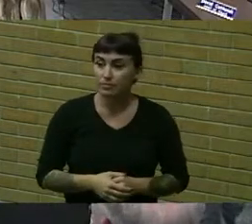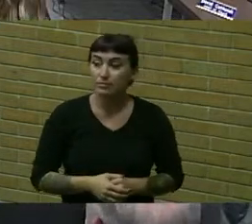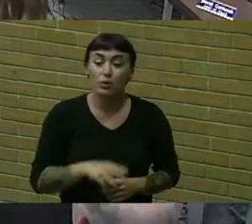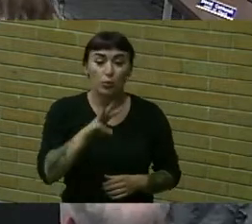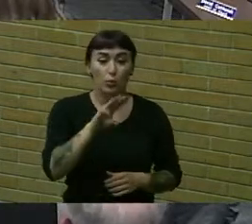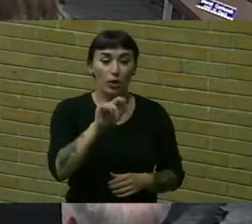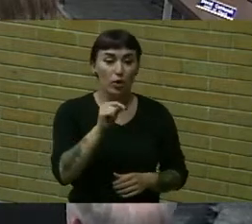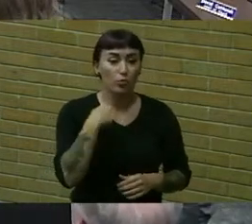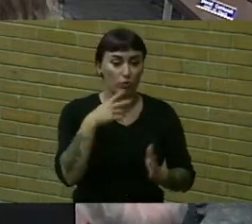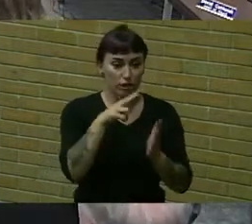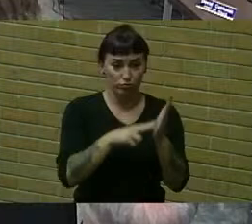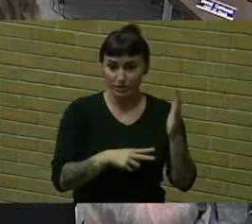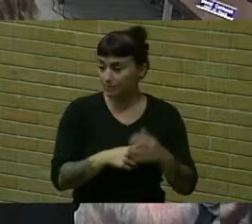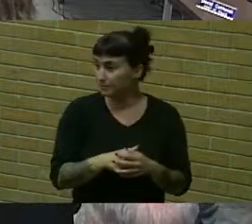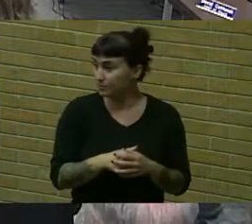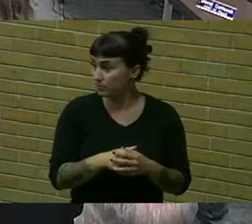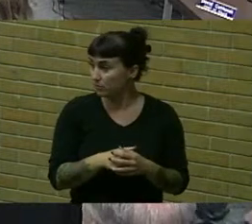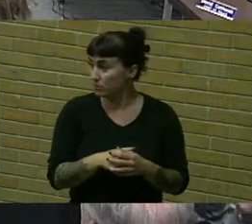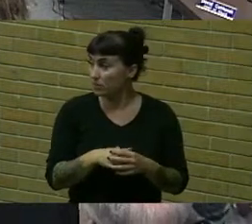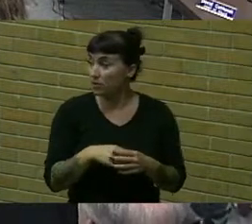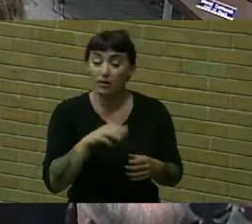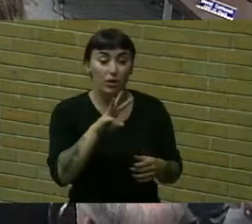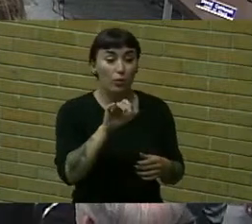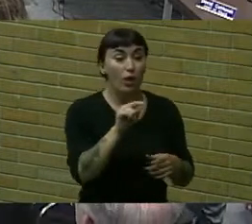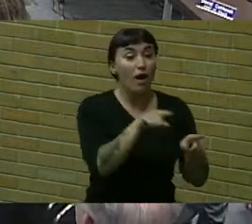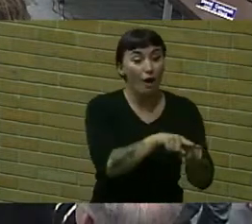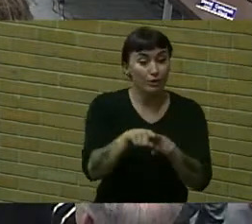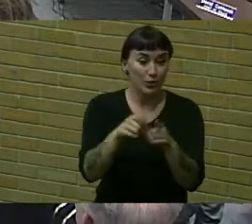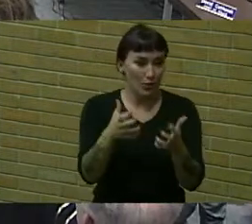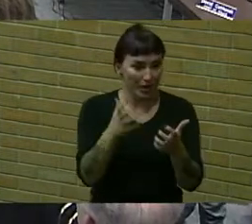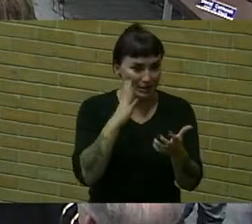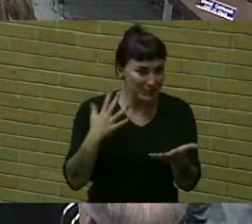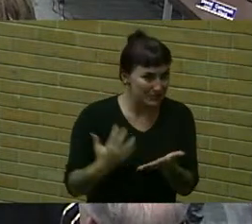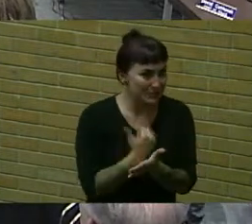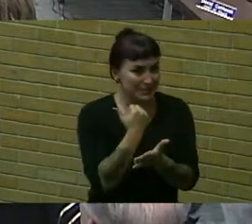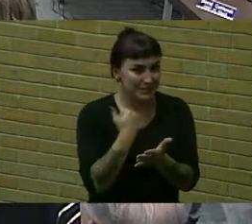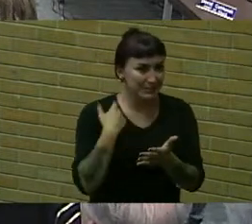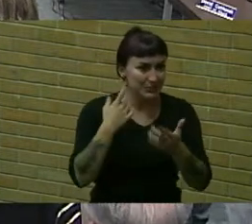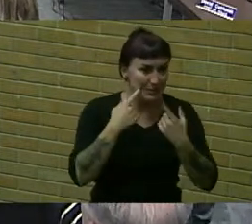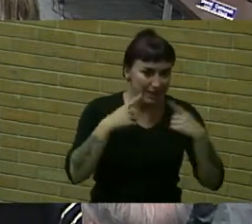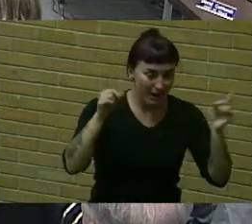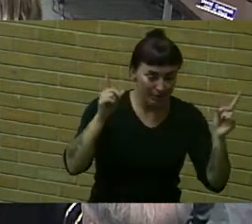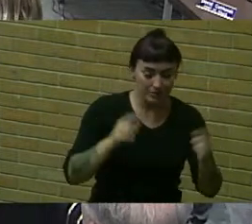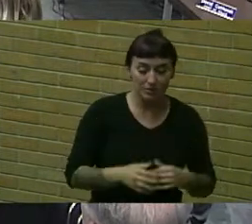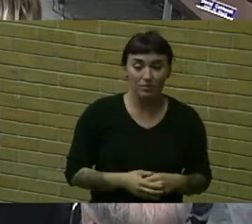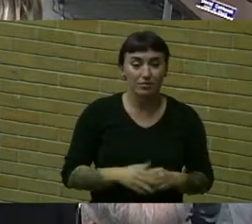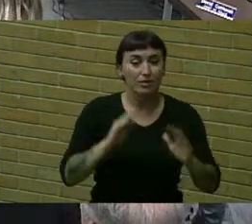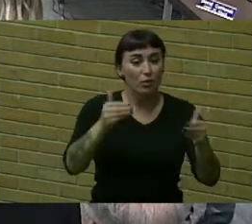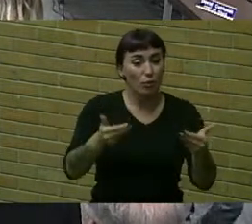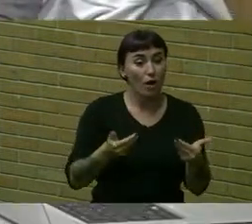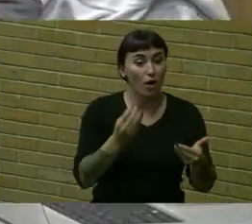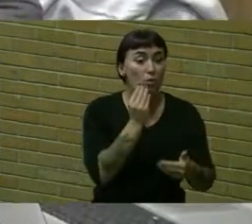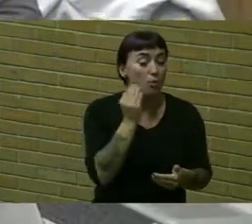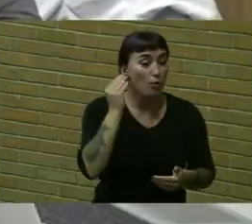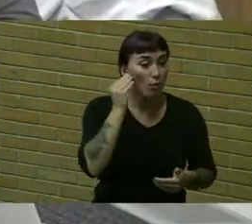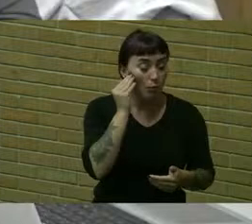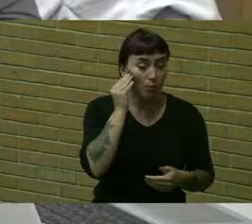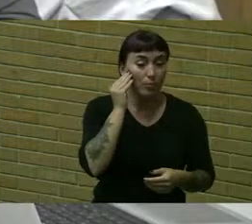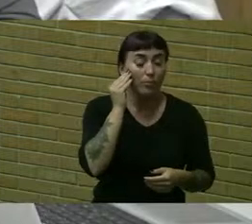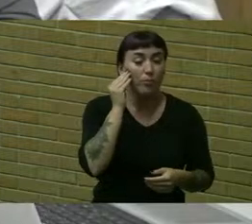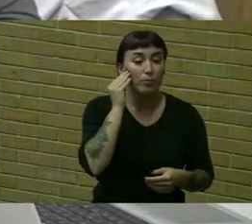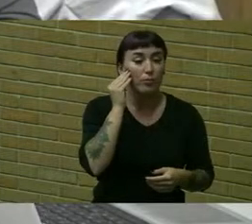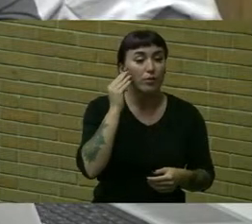us. Certainly, and I would also like to exercise a point of privilege and welcome home